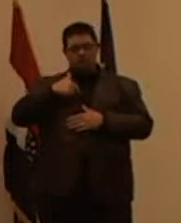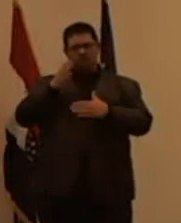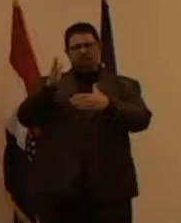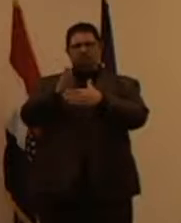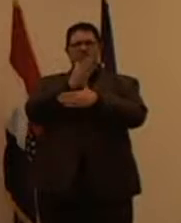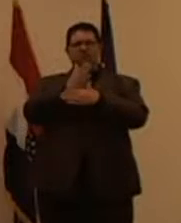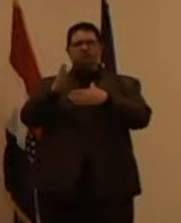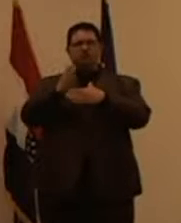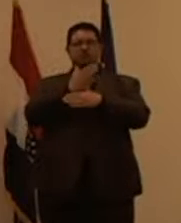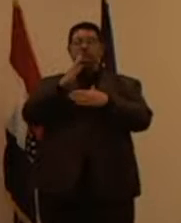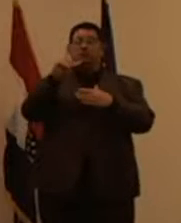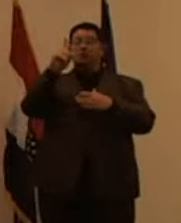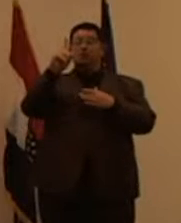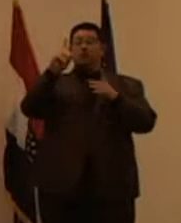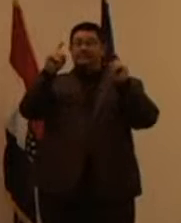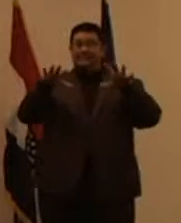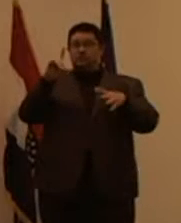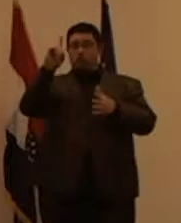testing